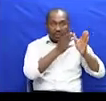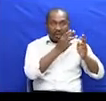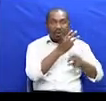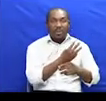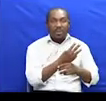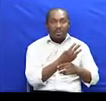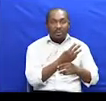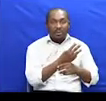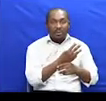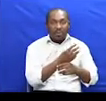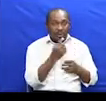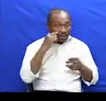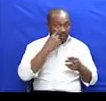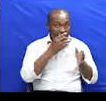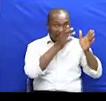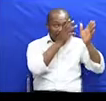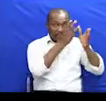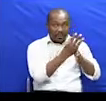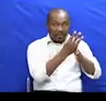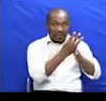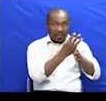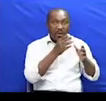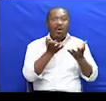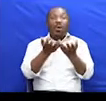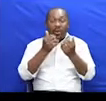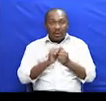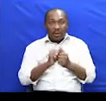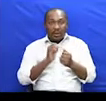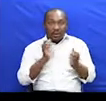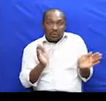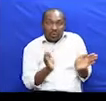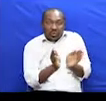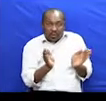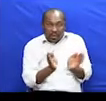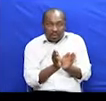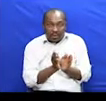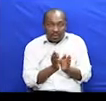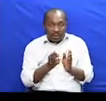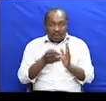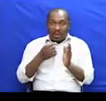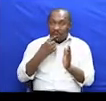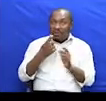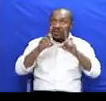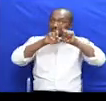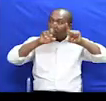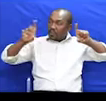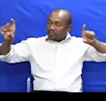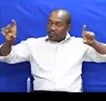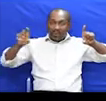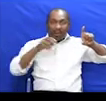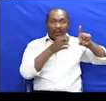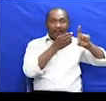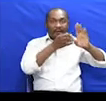to record all the experiment. So I said we must have a final volume. This one, you are